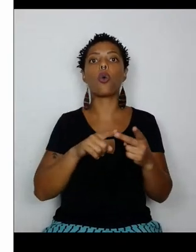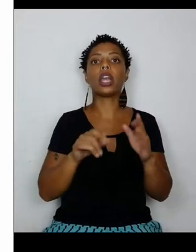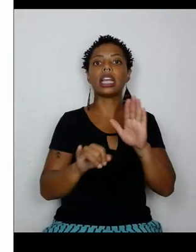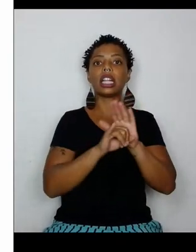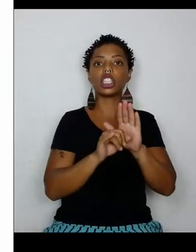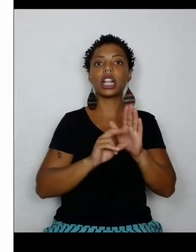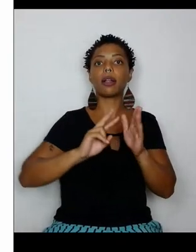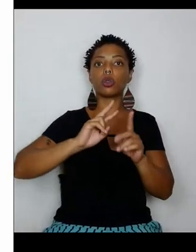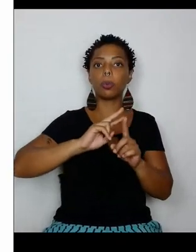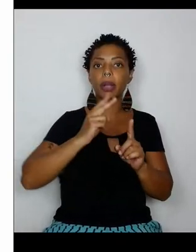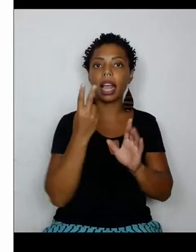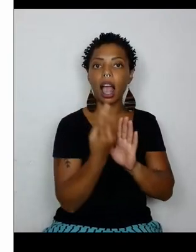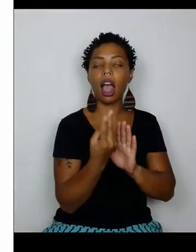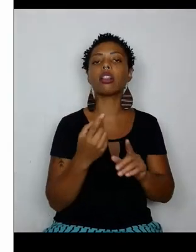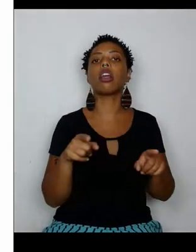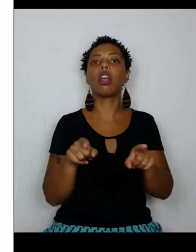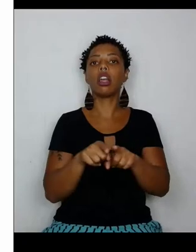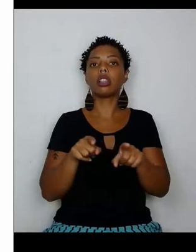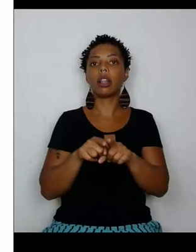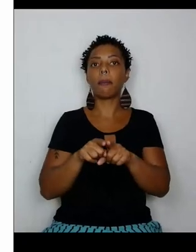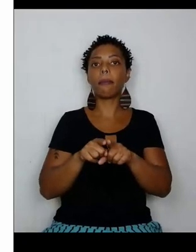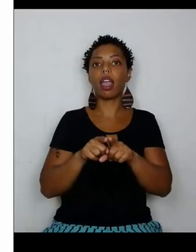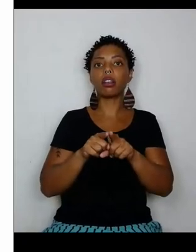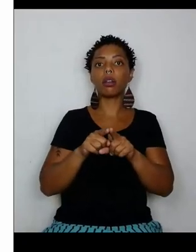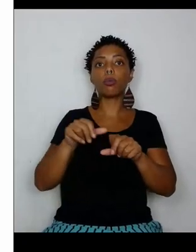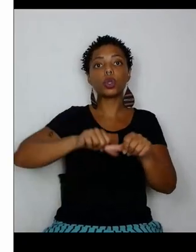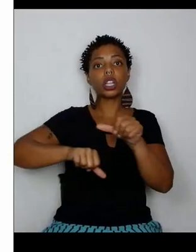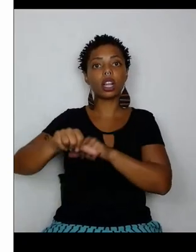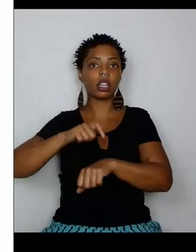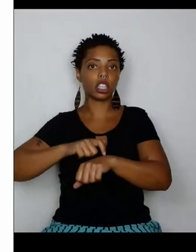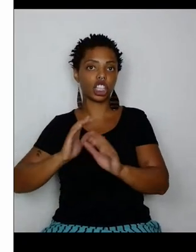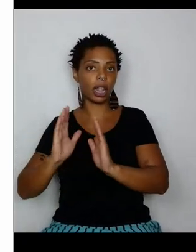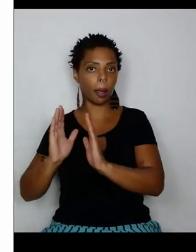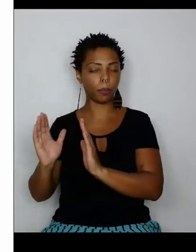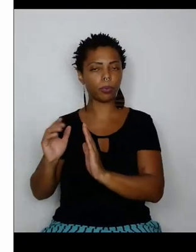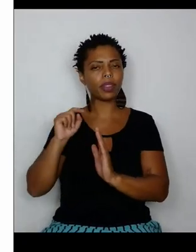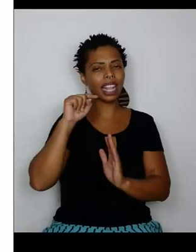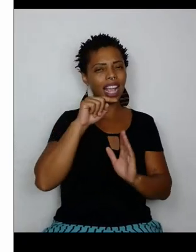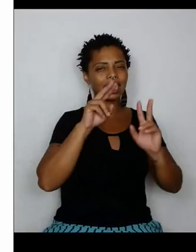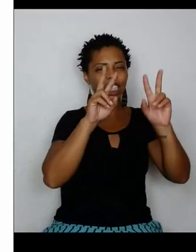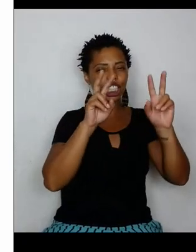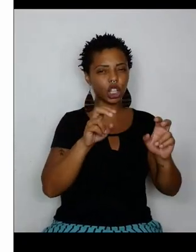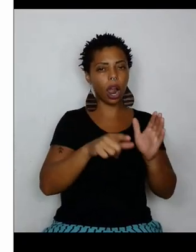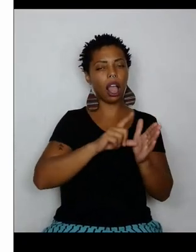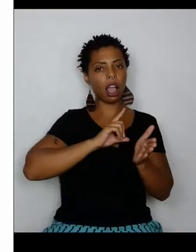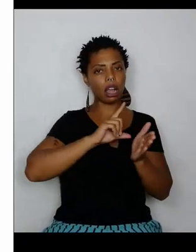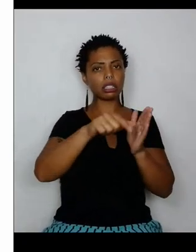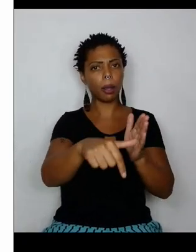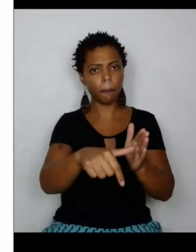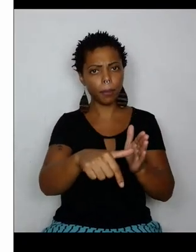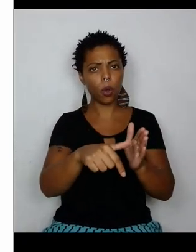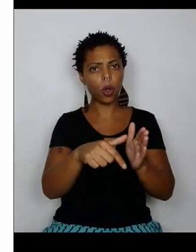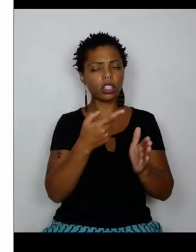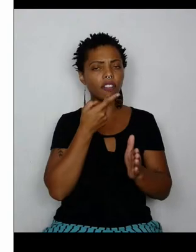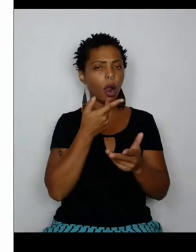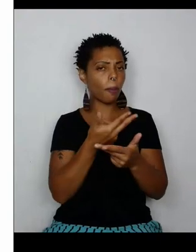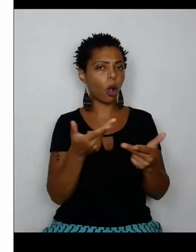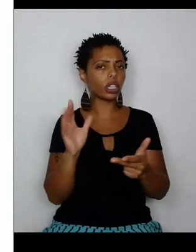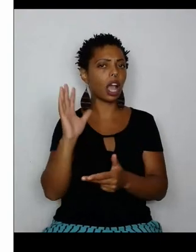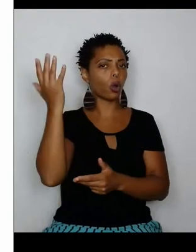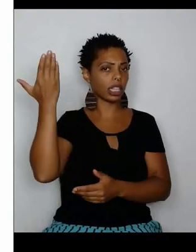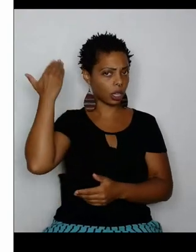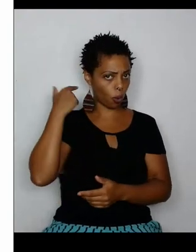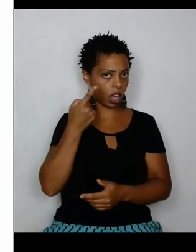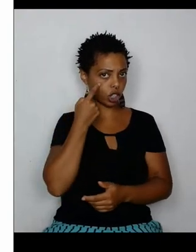for the sake of my title before and after let me tell you about something that happened in the past he reflects at one